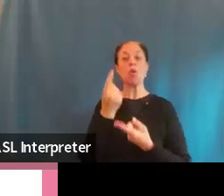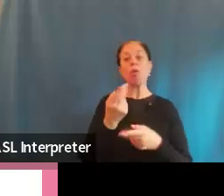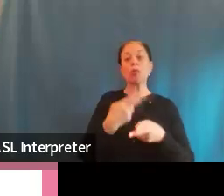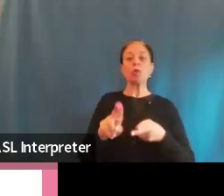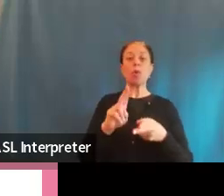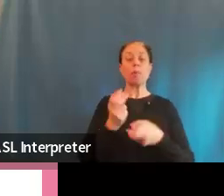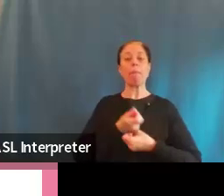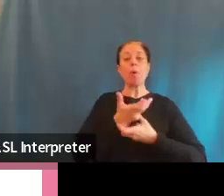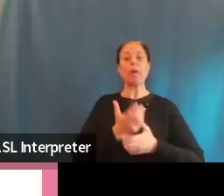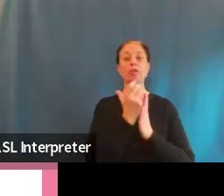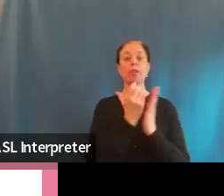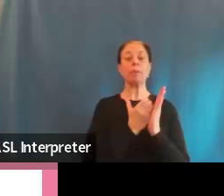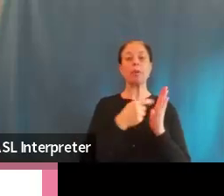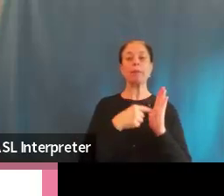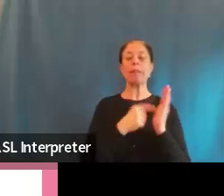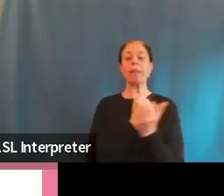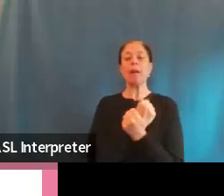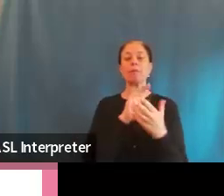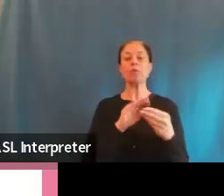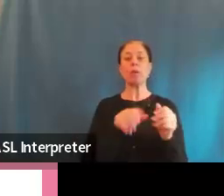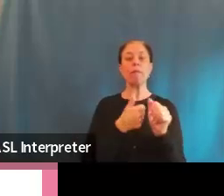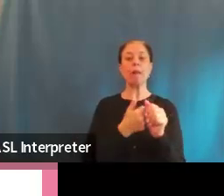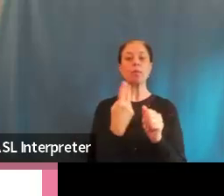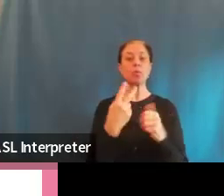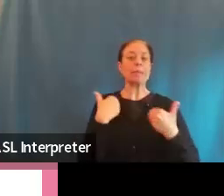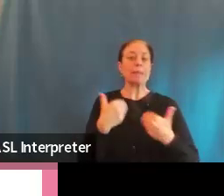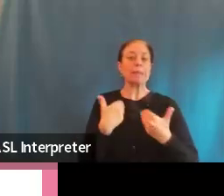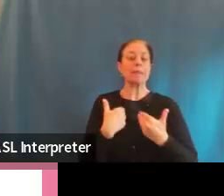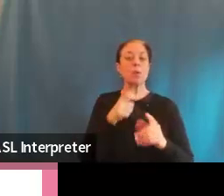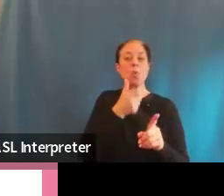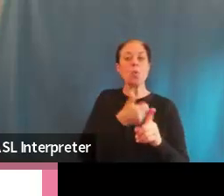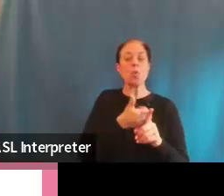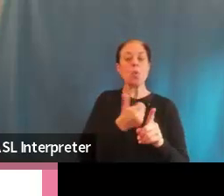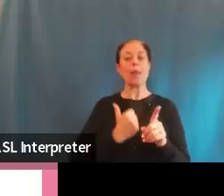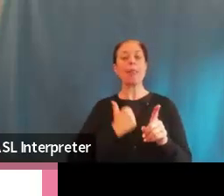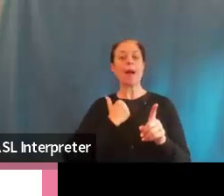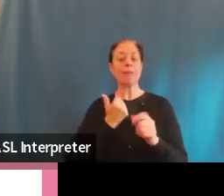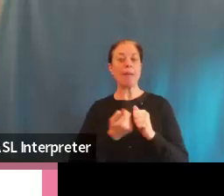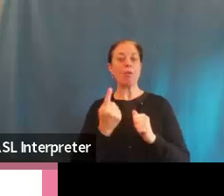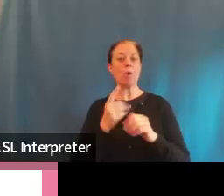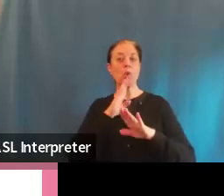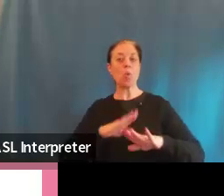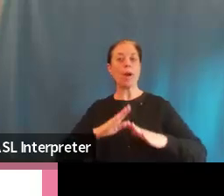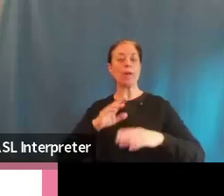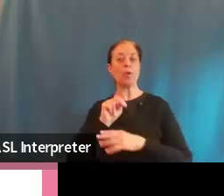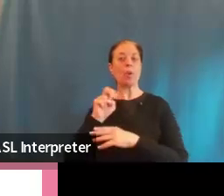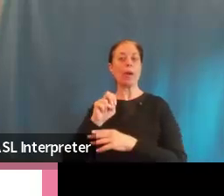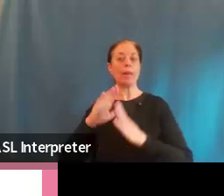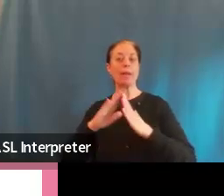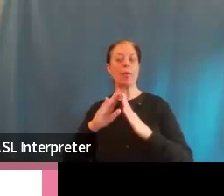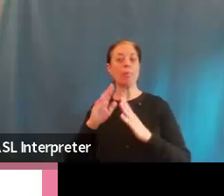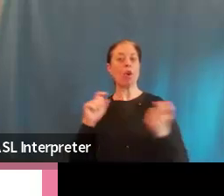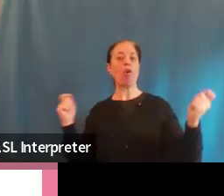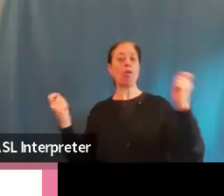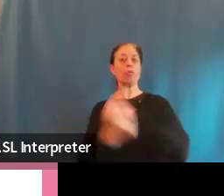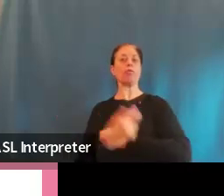short, poetic chapters, this sweeping love story follows 2 teenagers whose lives and the lives of everyone in their quiet New England town are forever altered